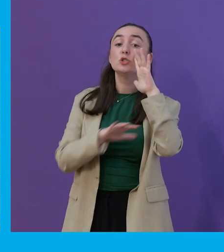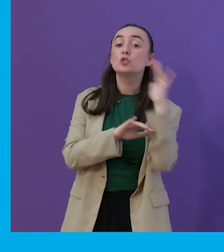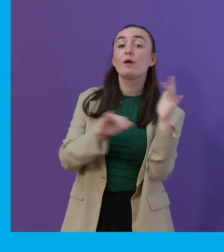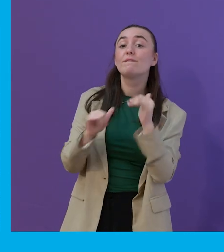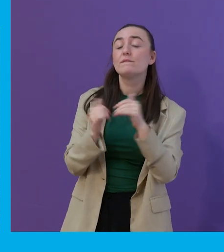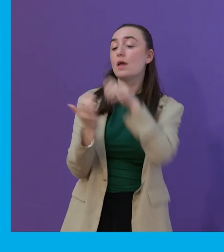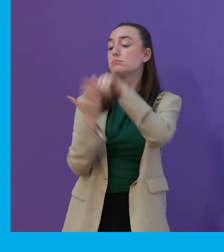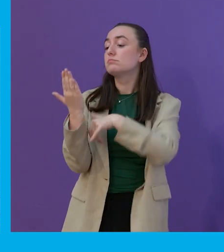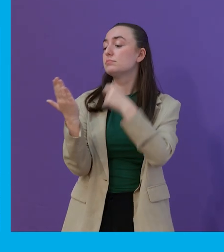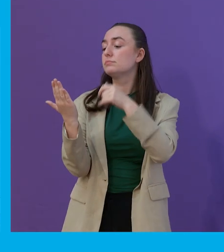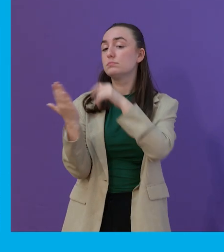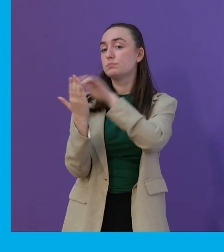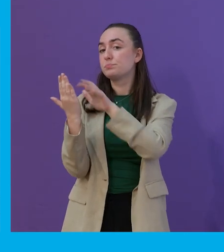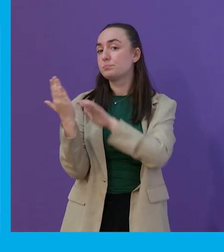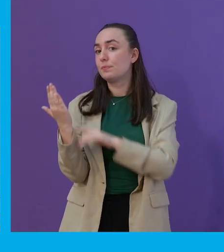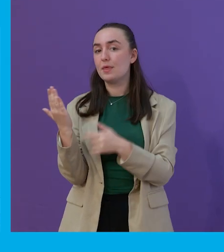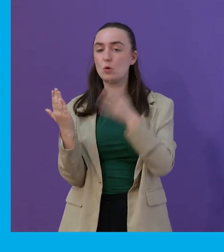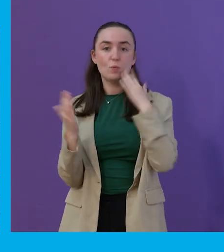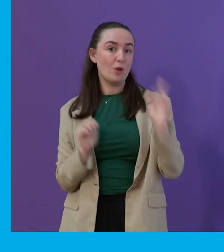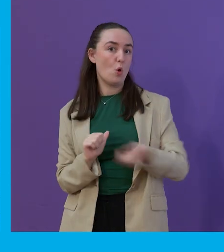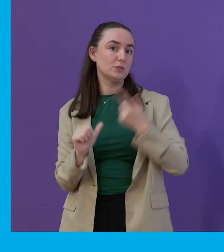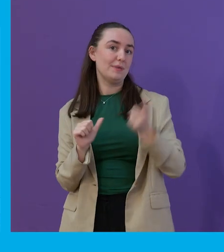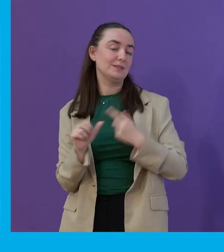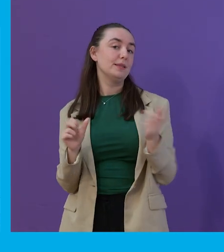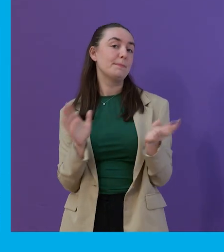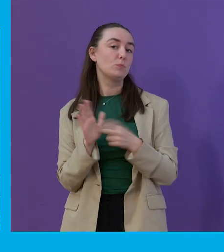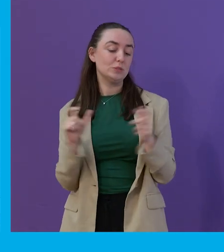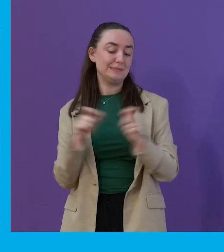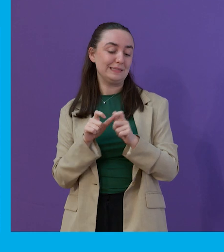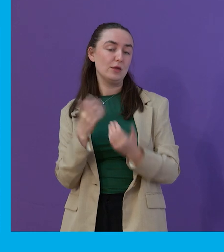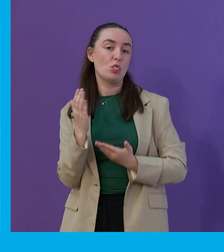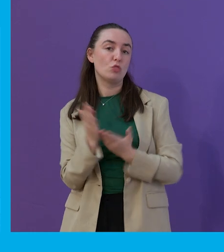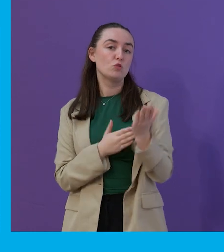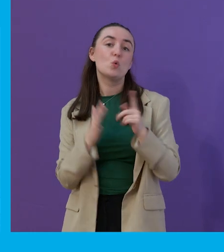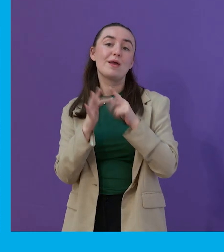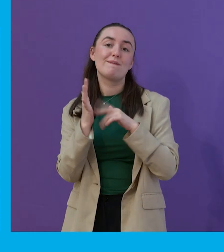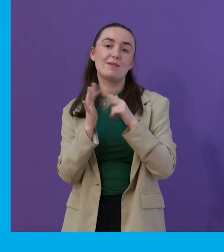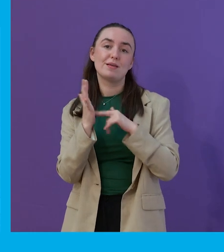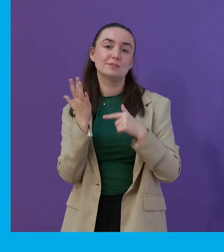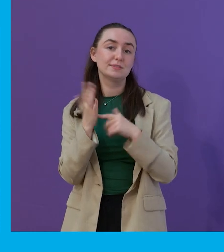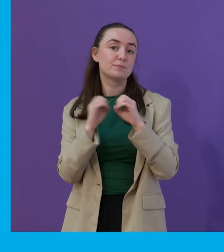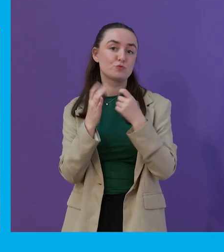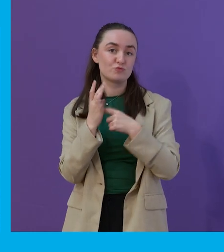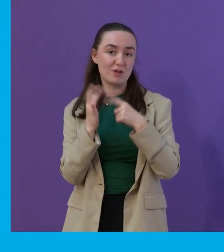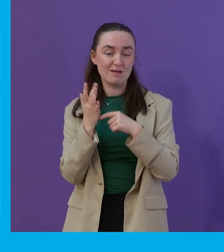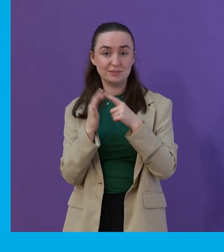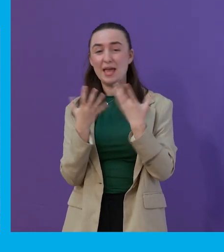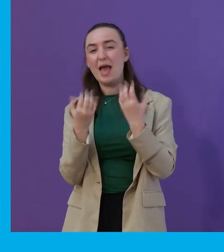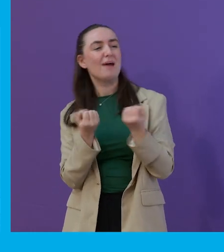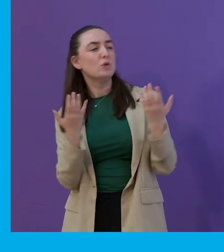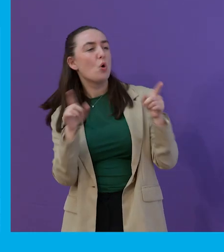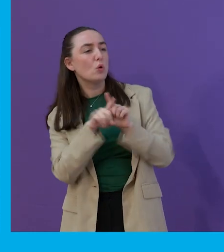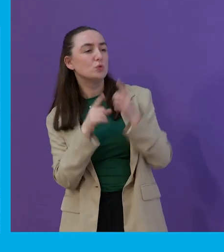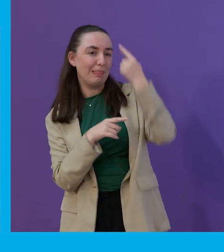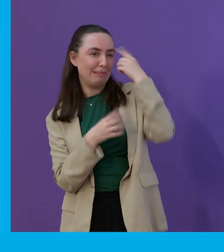survey that you will have received automatically when you booked your Eventbrite tickets, and we do have some paper copies, I think, somewhere